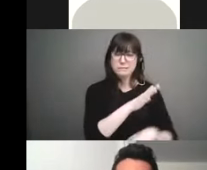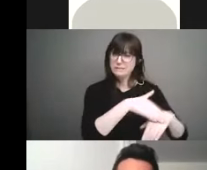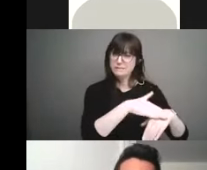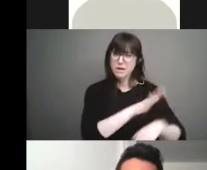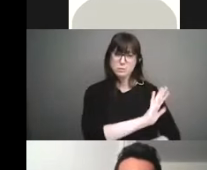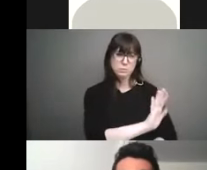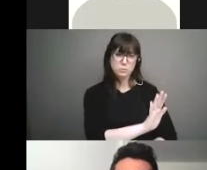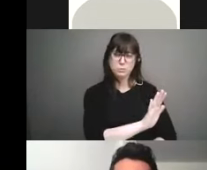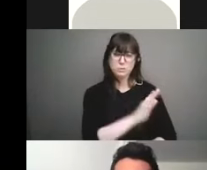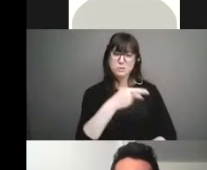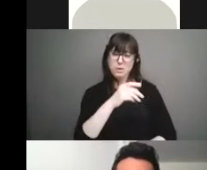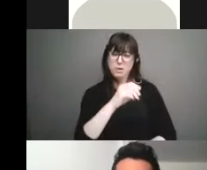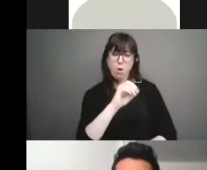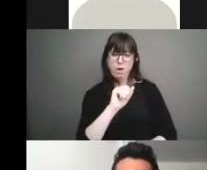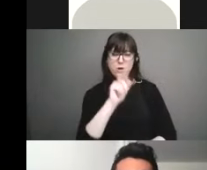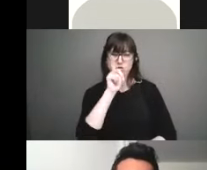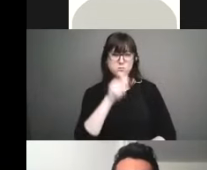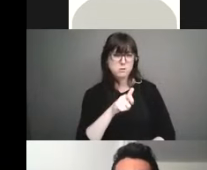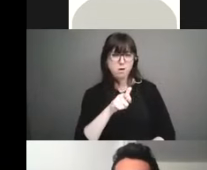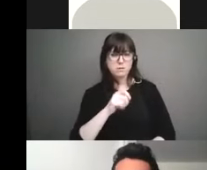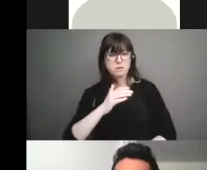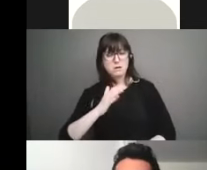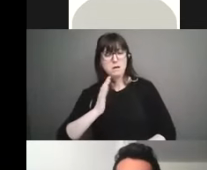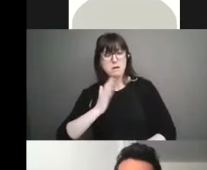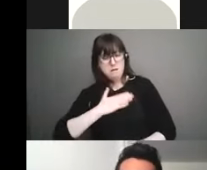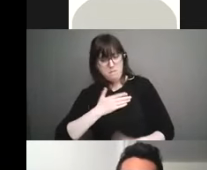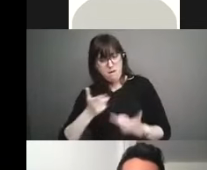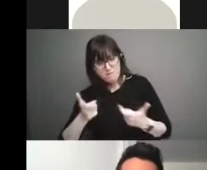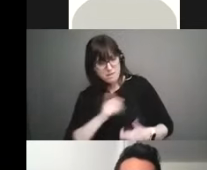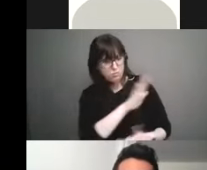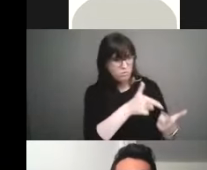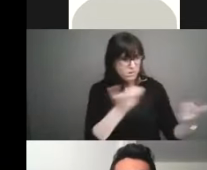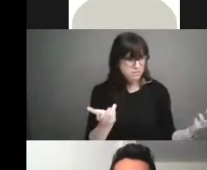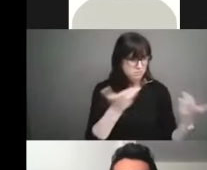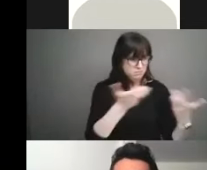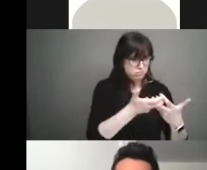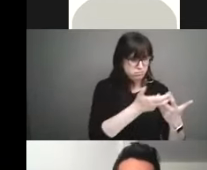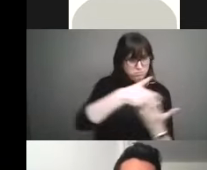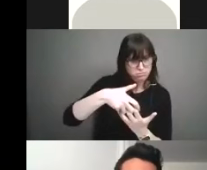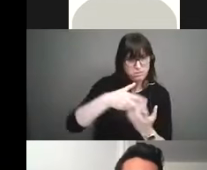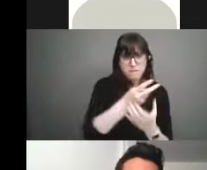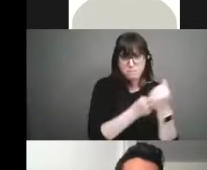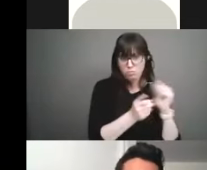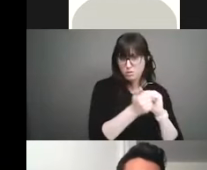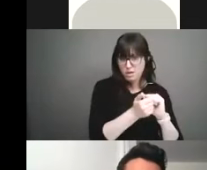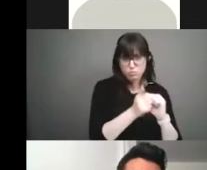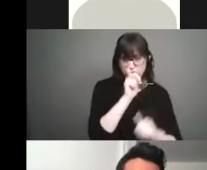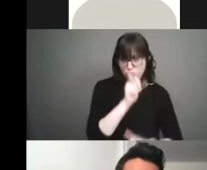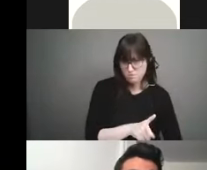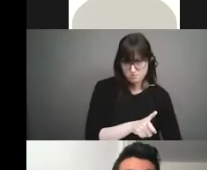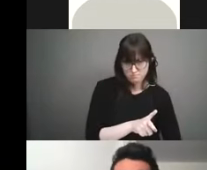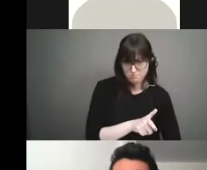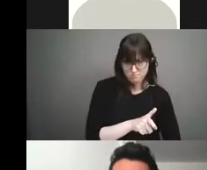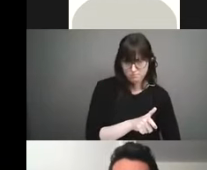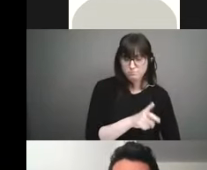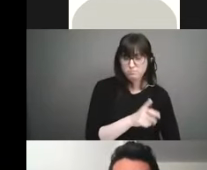the attorney not commingle their assets or put assets into joint with the grantor. And one